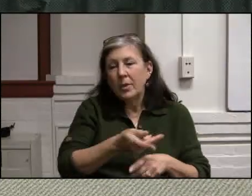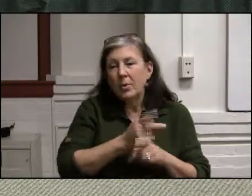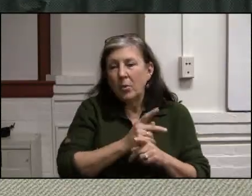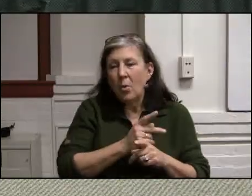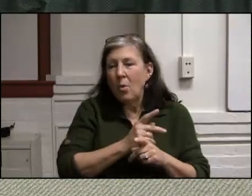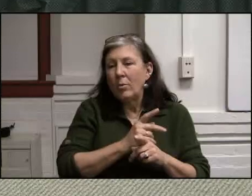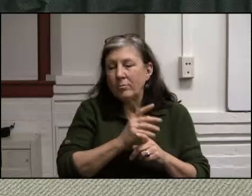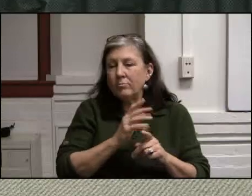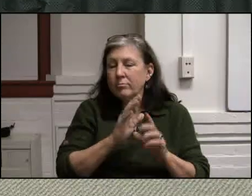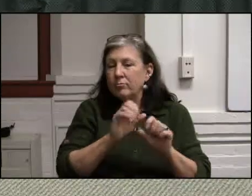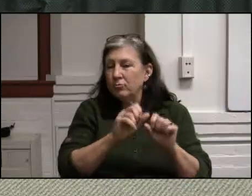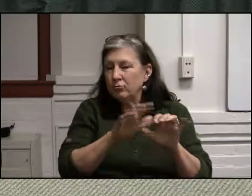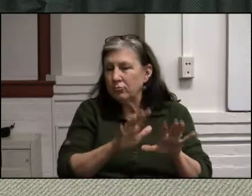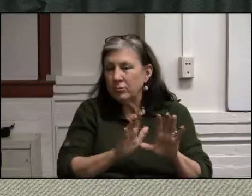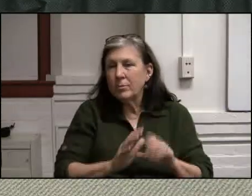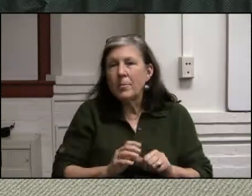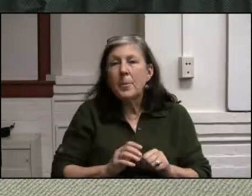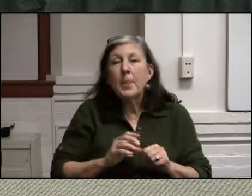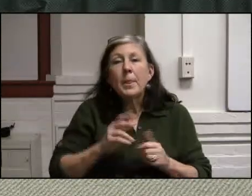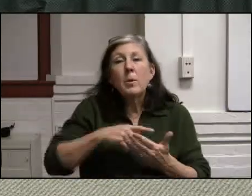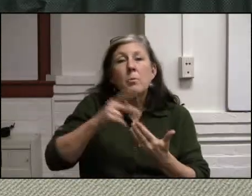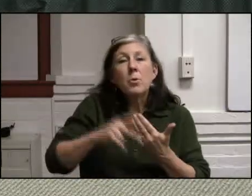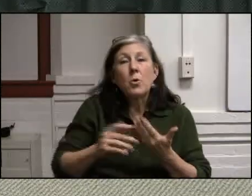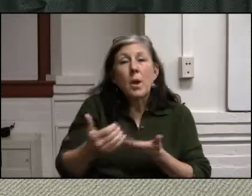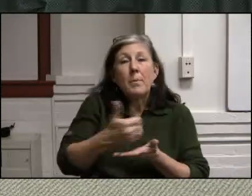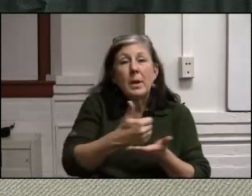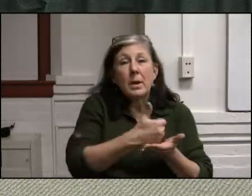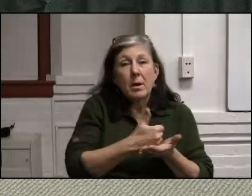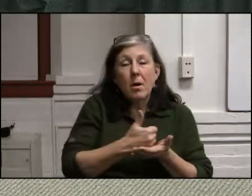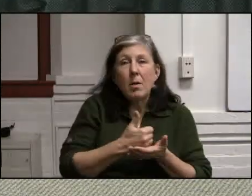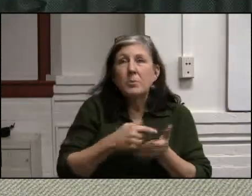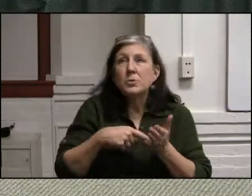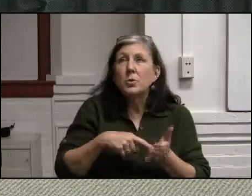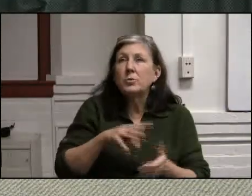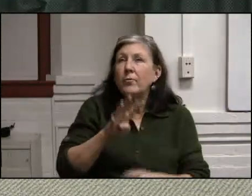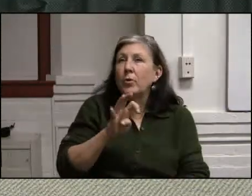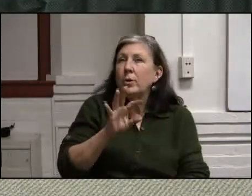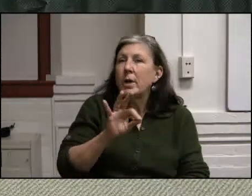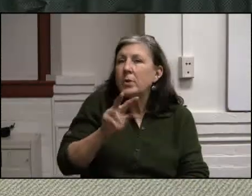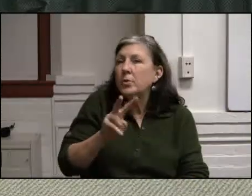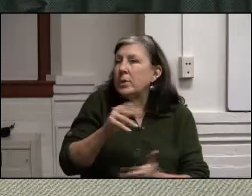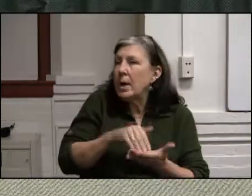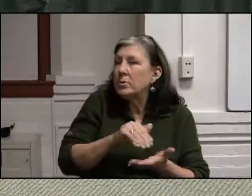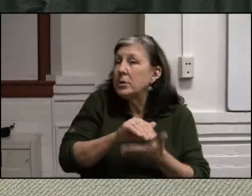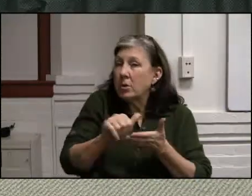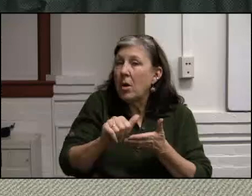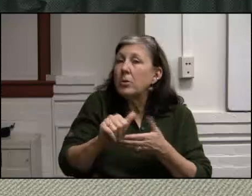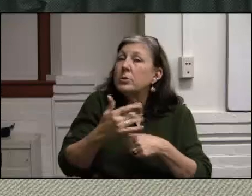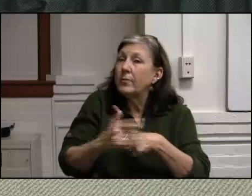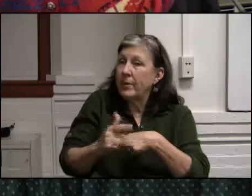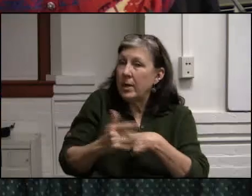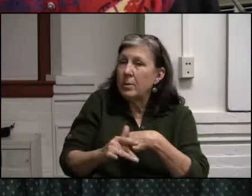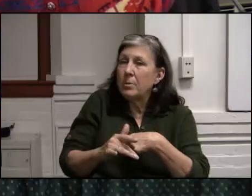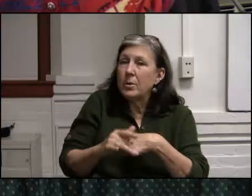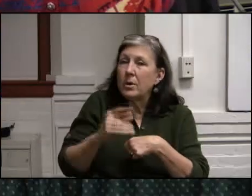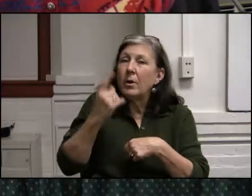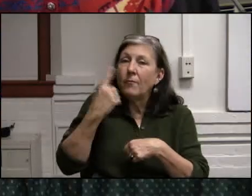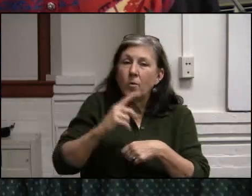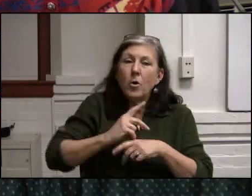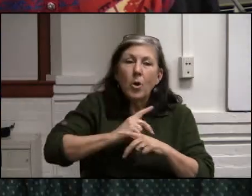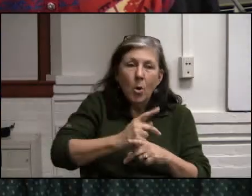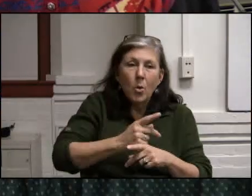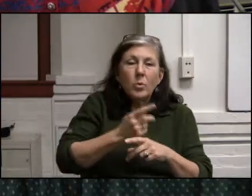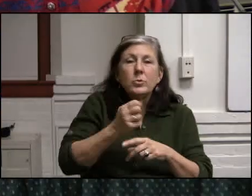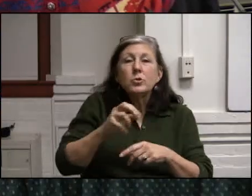off. The program income report shows that there are $492,000 or so available for loans and